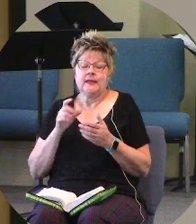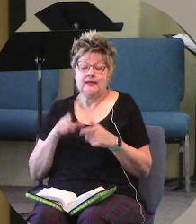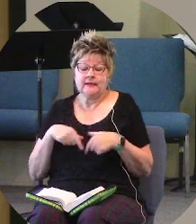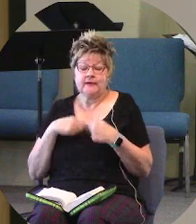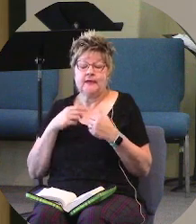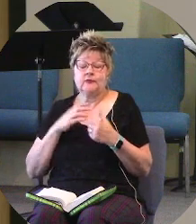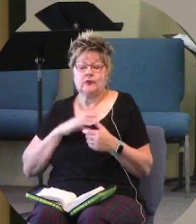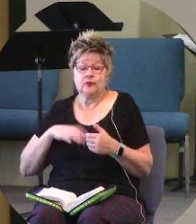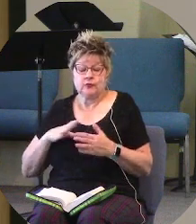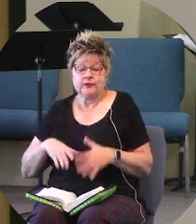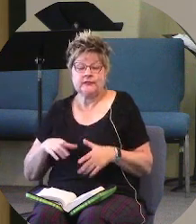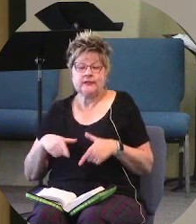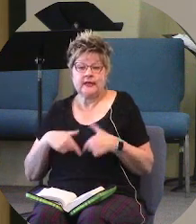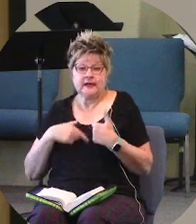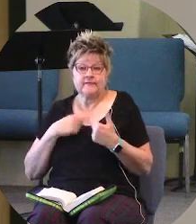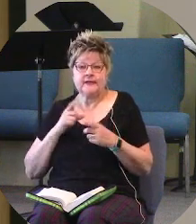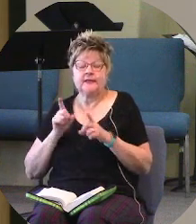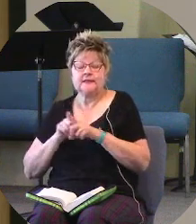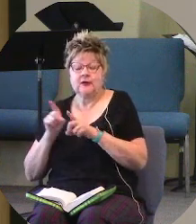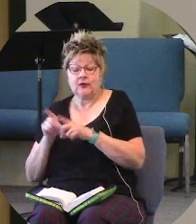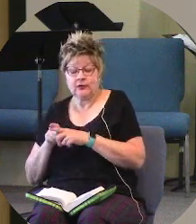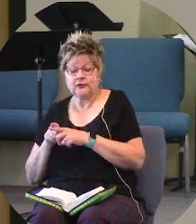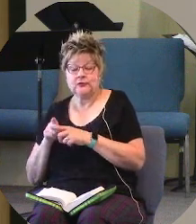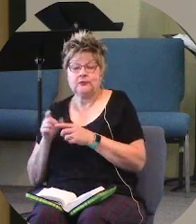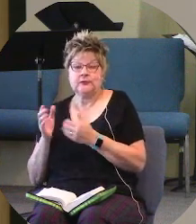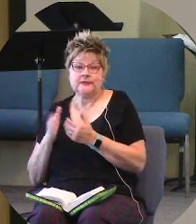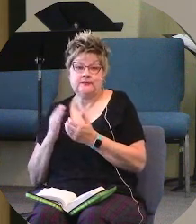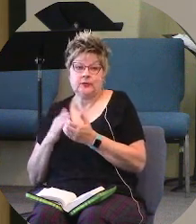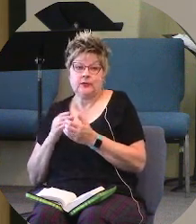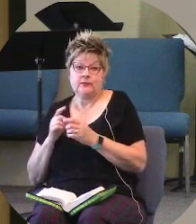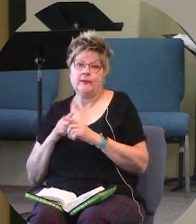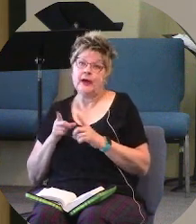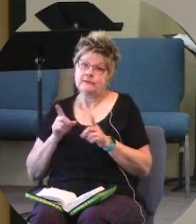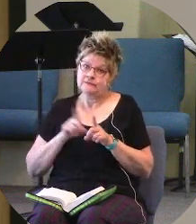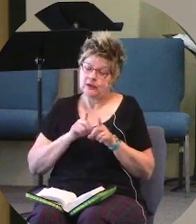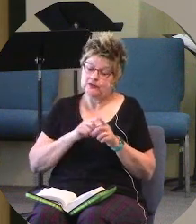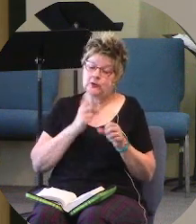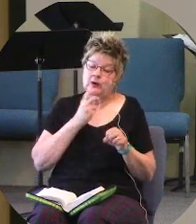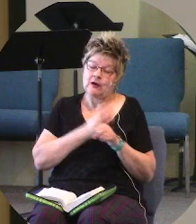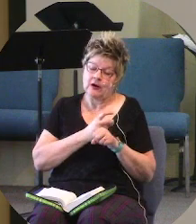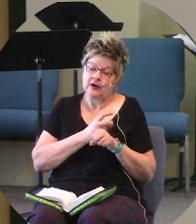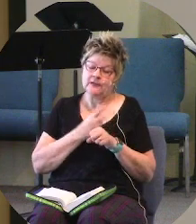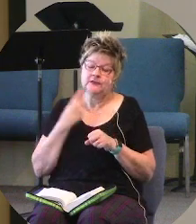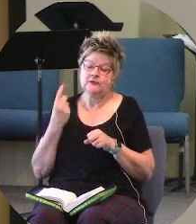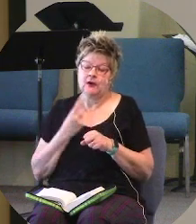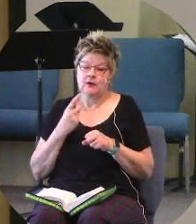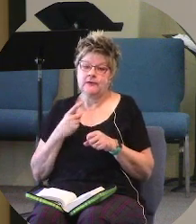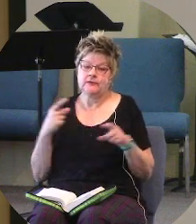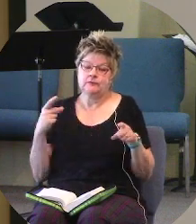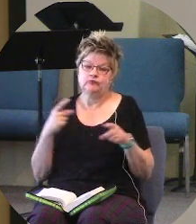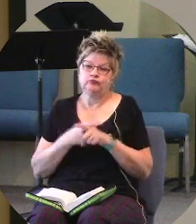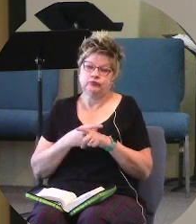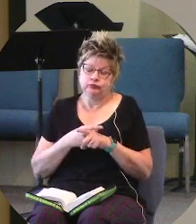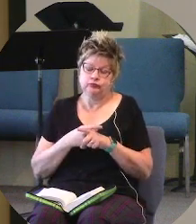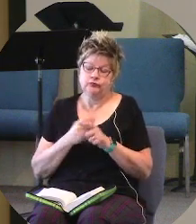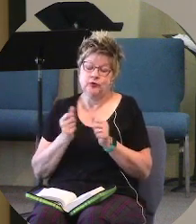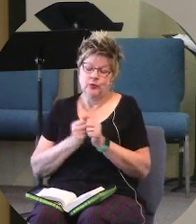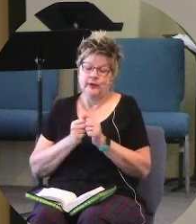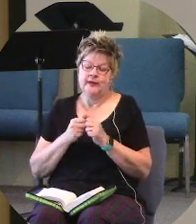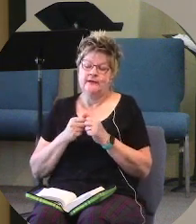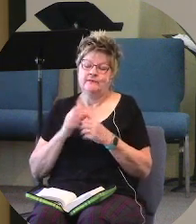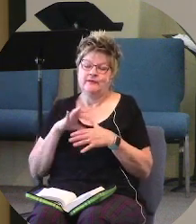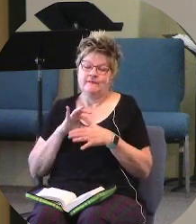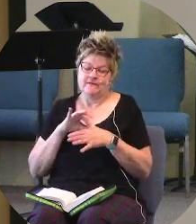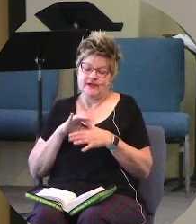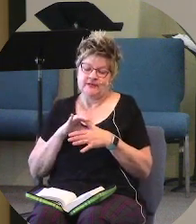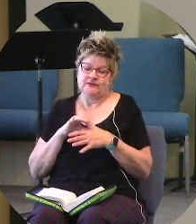life. But it's also really hard. Because we're always going to butt heads with the flesh. We're always